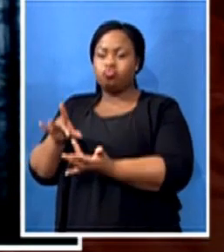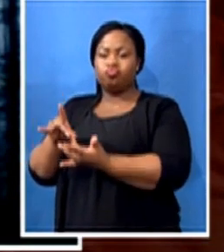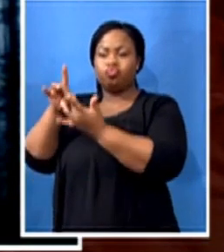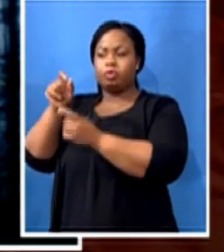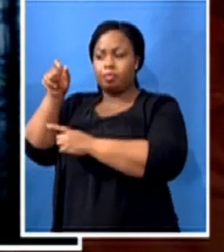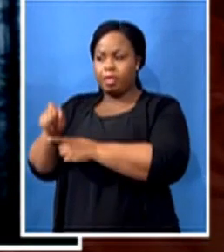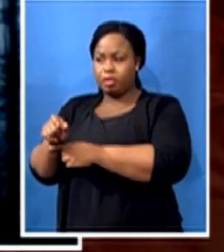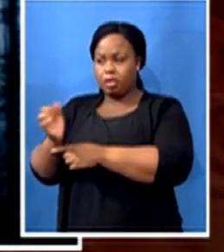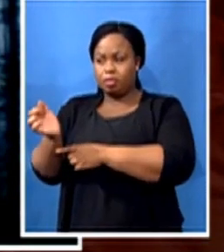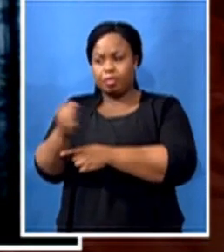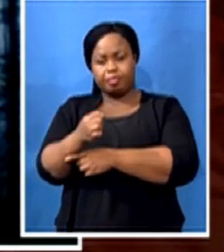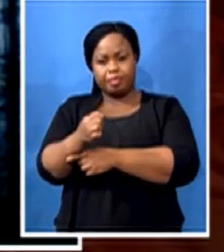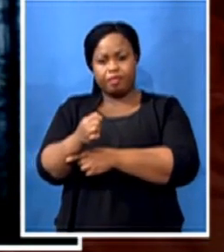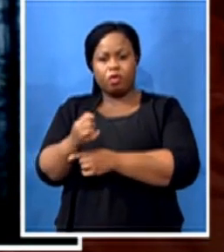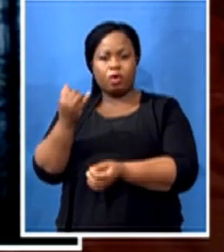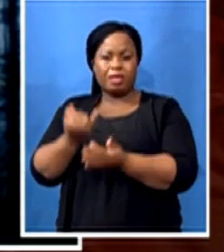personalities.